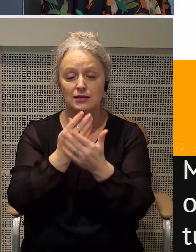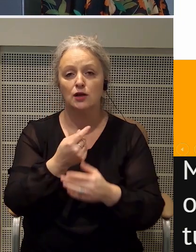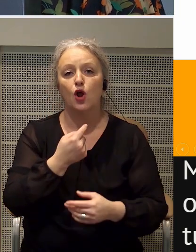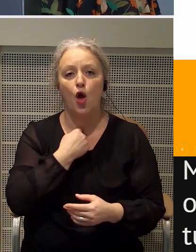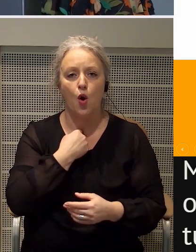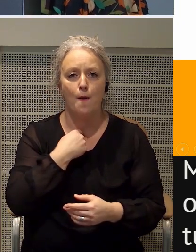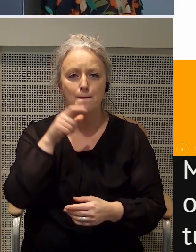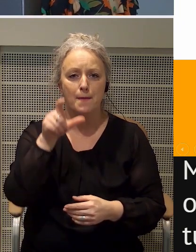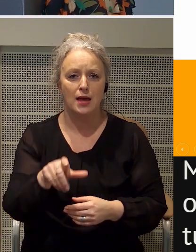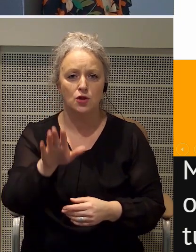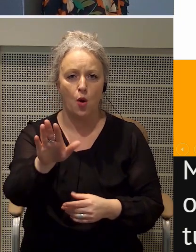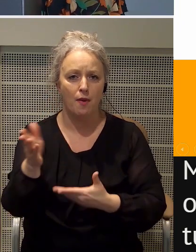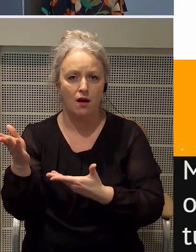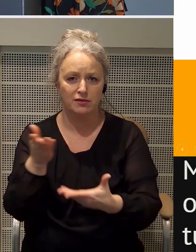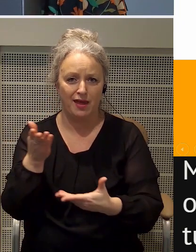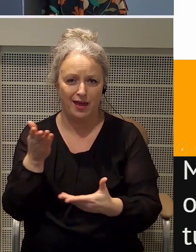families.